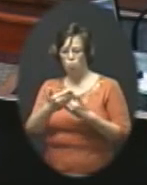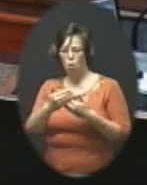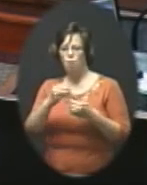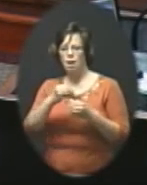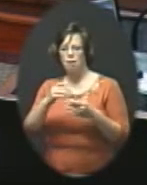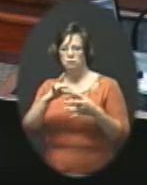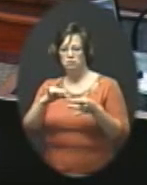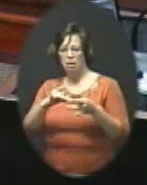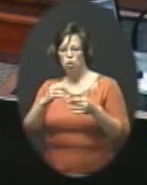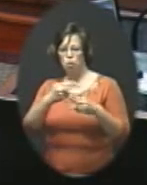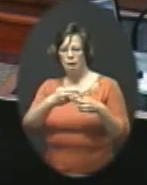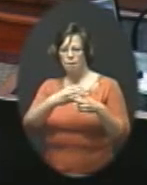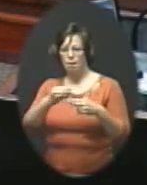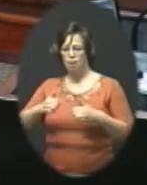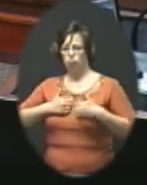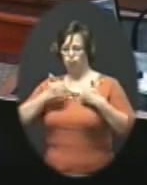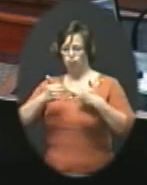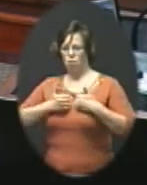and address.